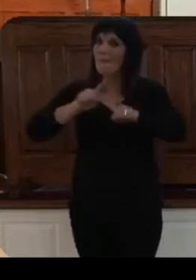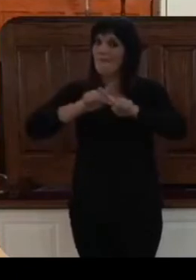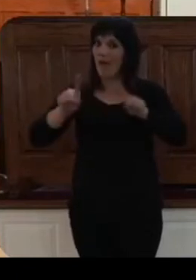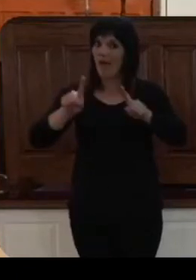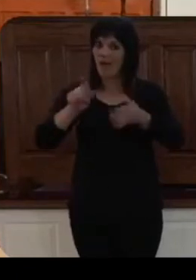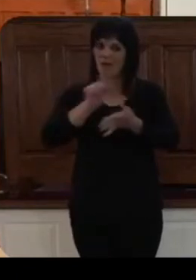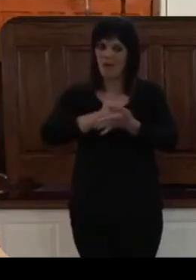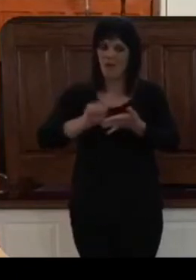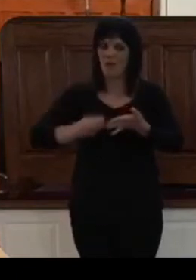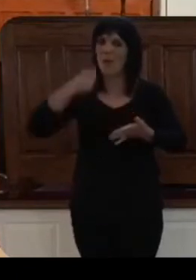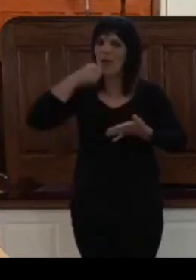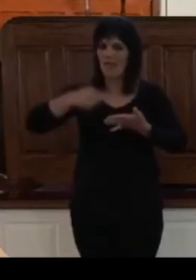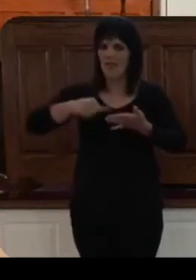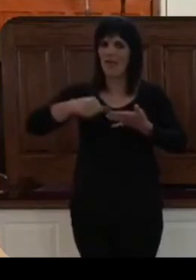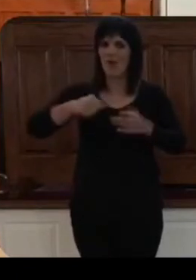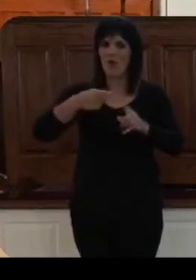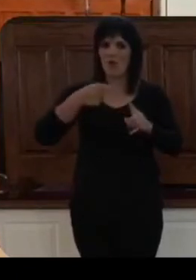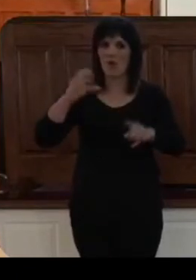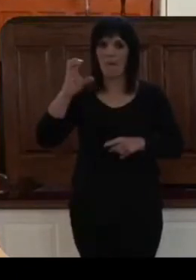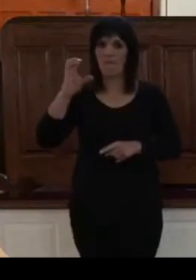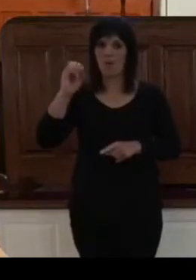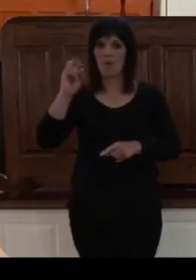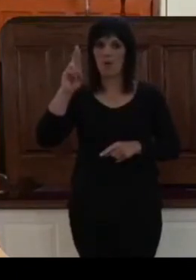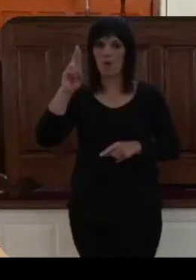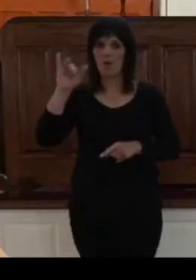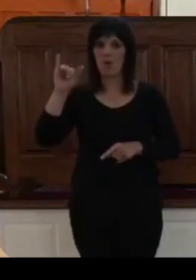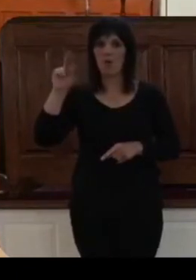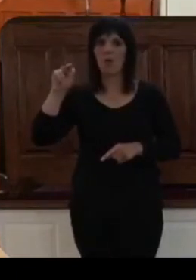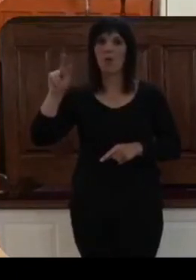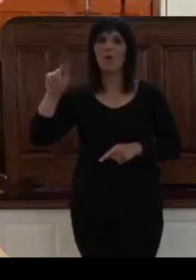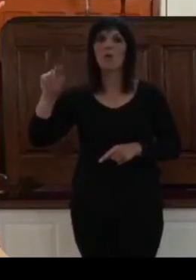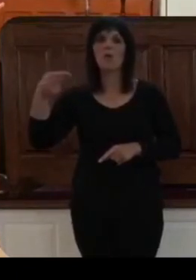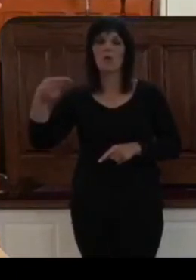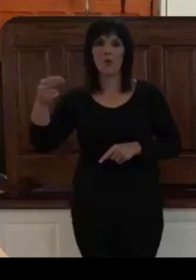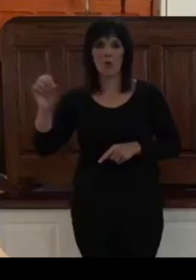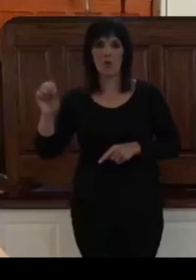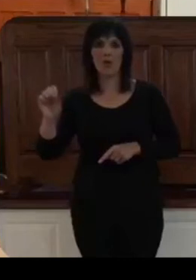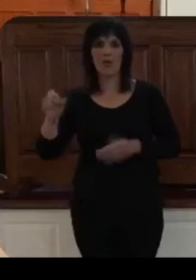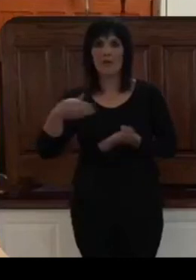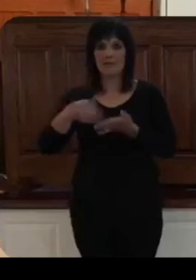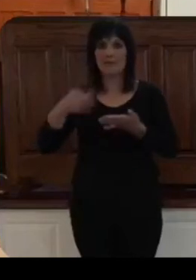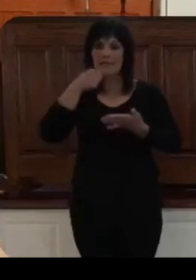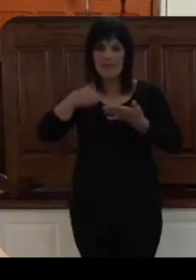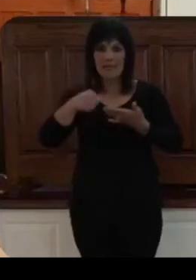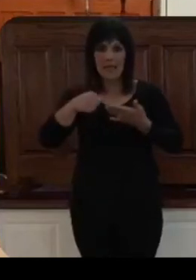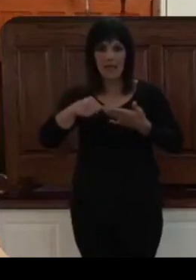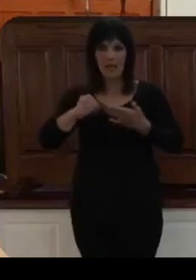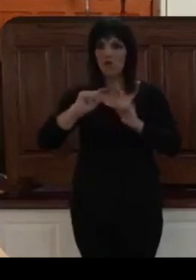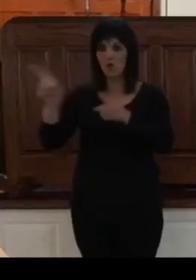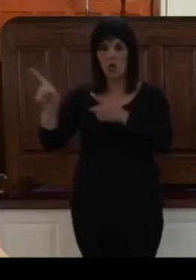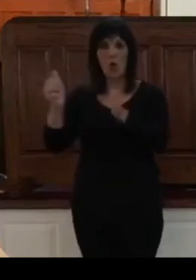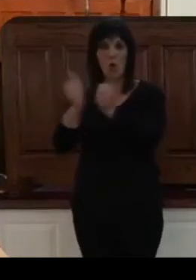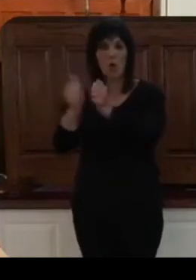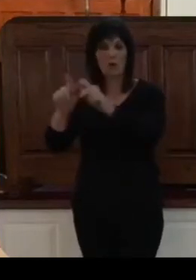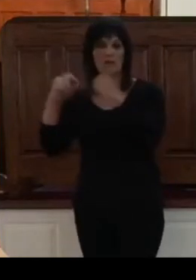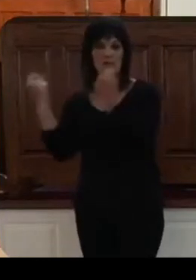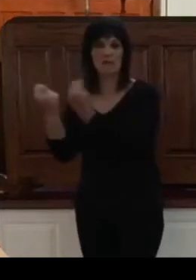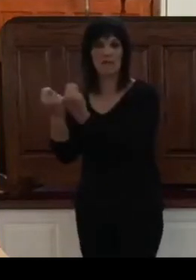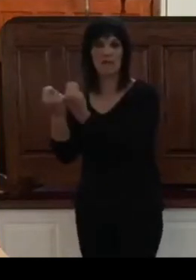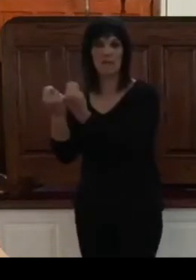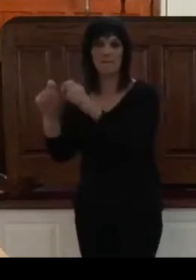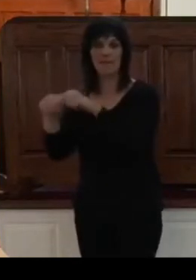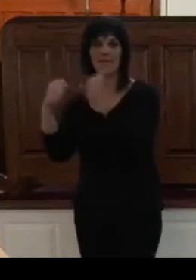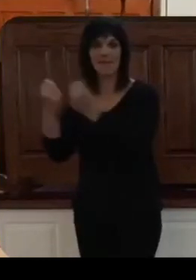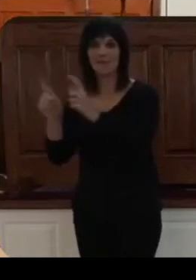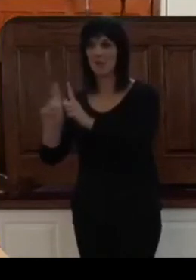Corinth and sends a ministry team member back. And we'll talk about him next week. For now, let's consider how in